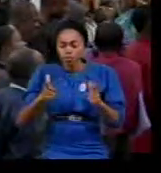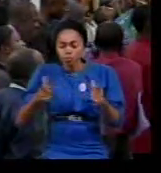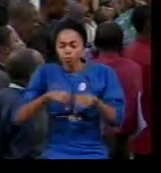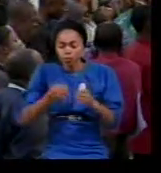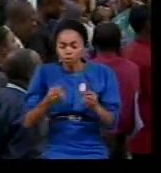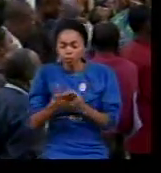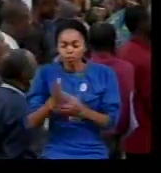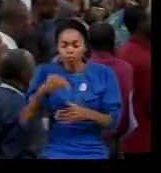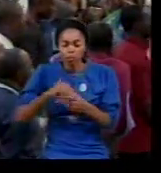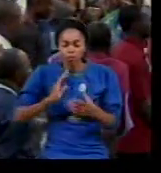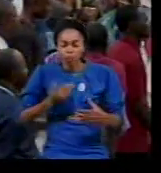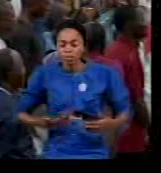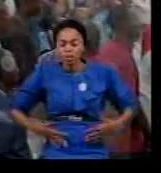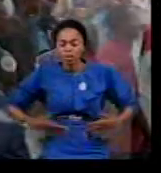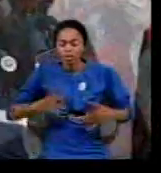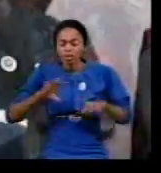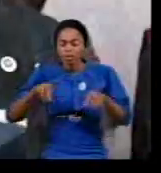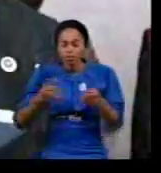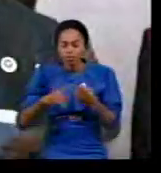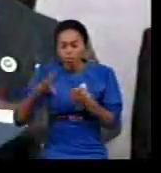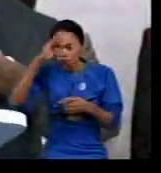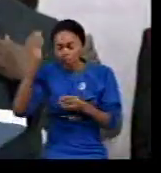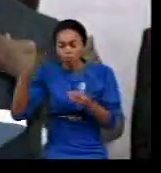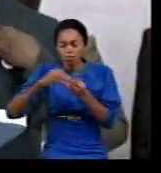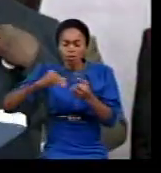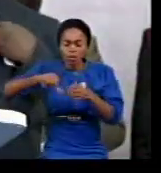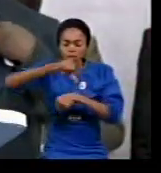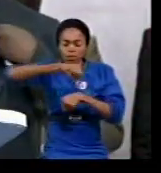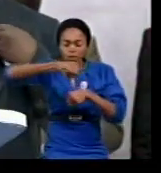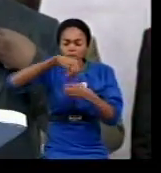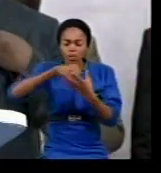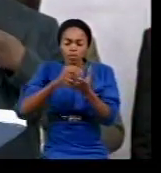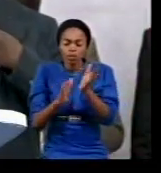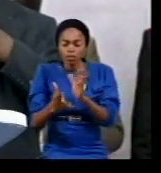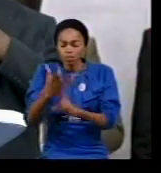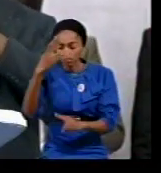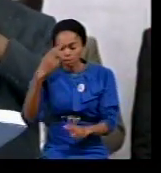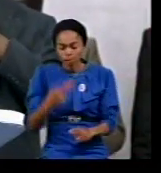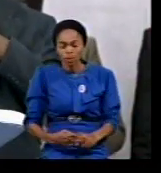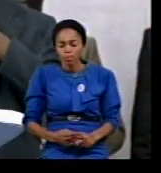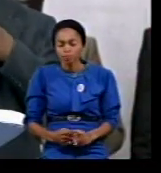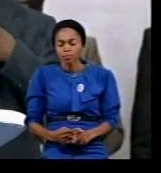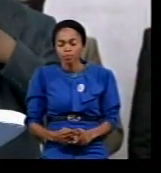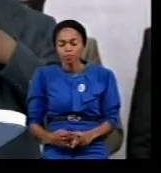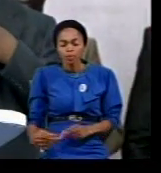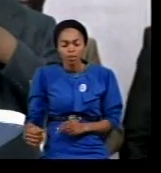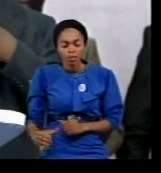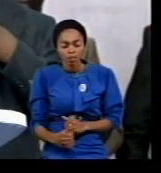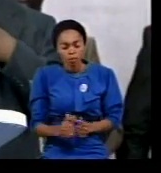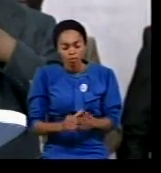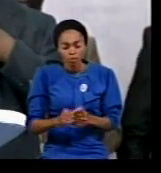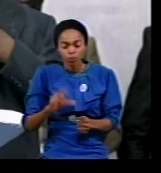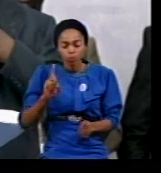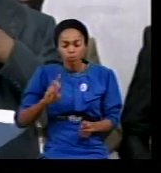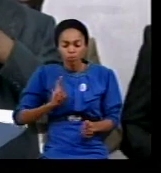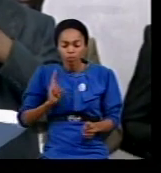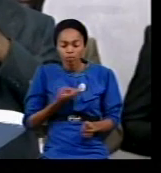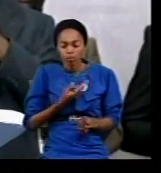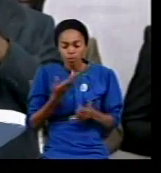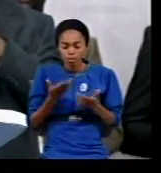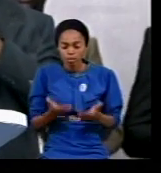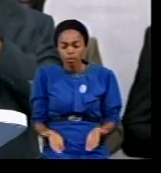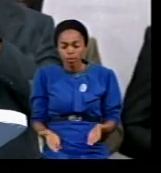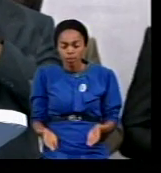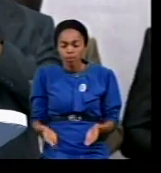will not question God. If God says this is what he's going to do, you will not say, if thou. In Mark chapter 9, I'm reading from